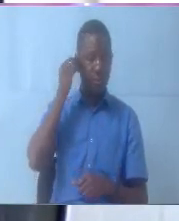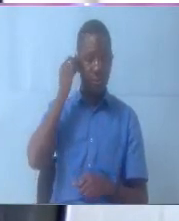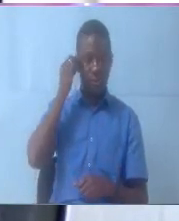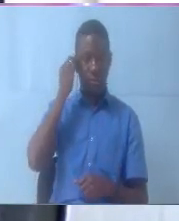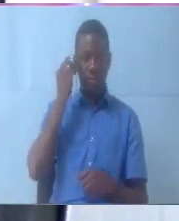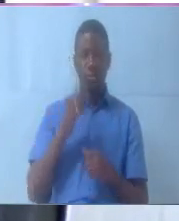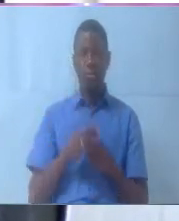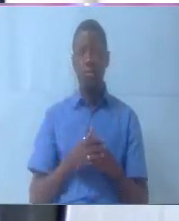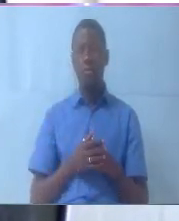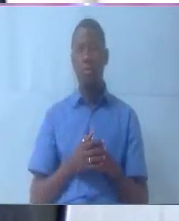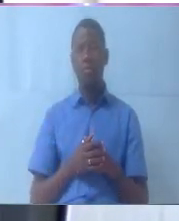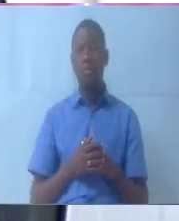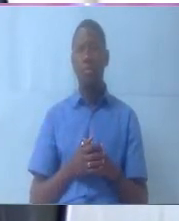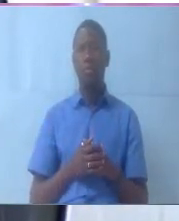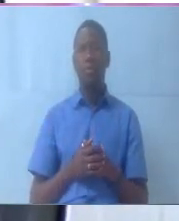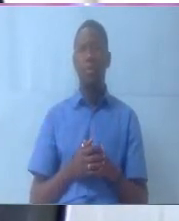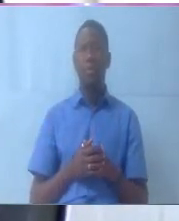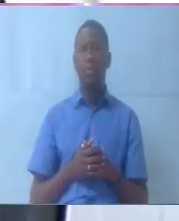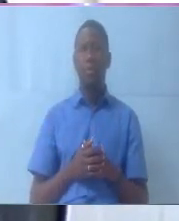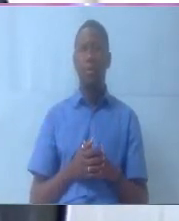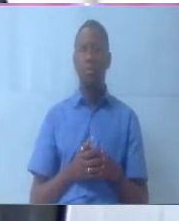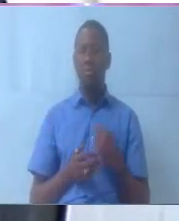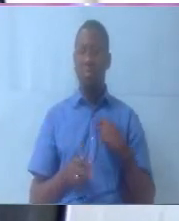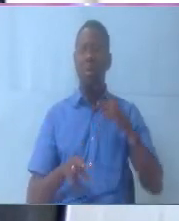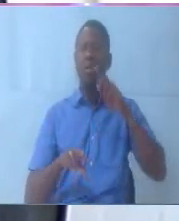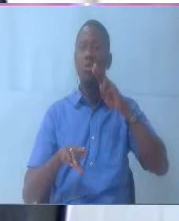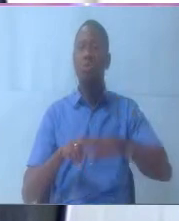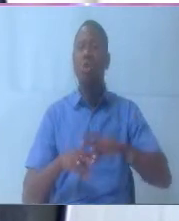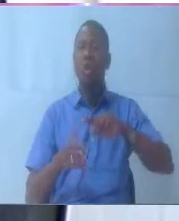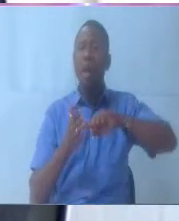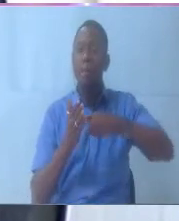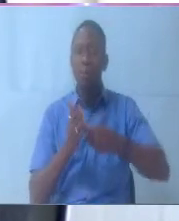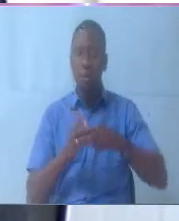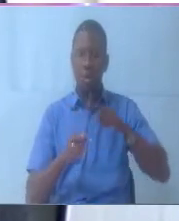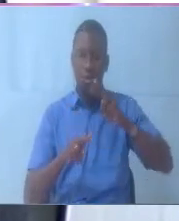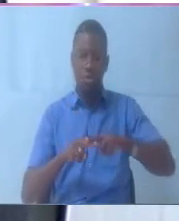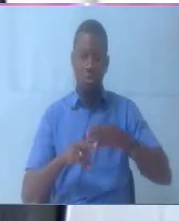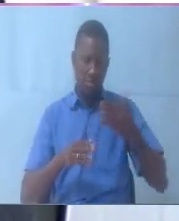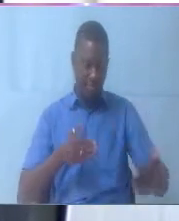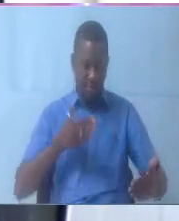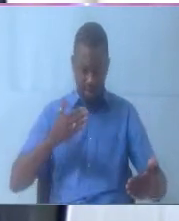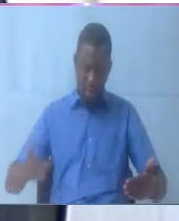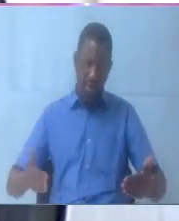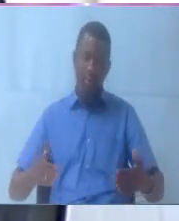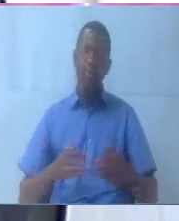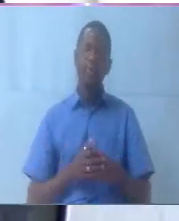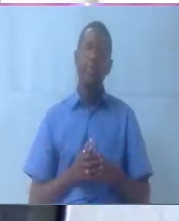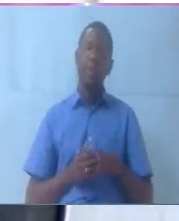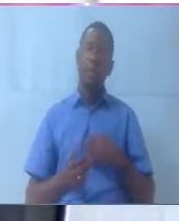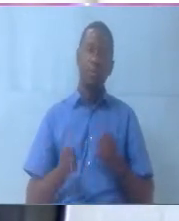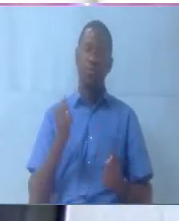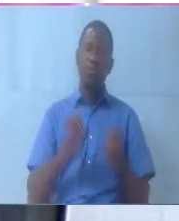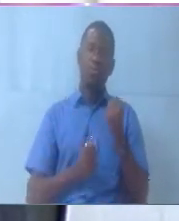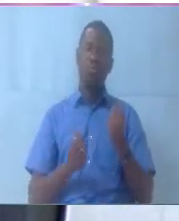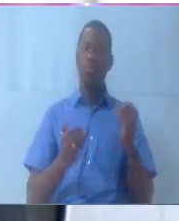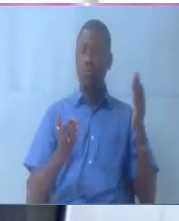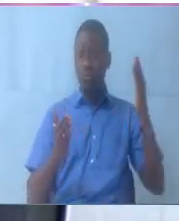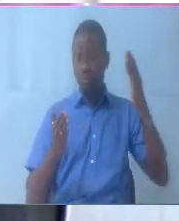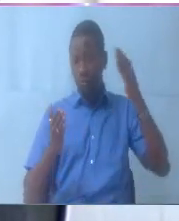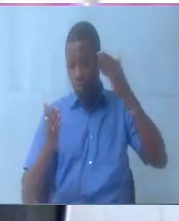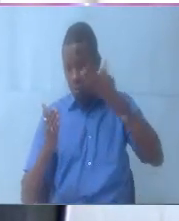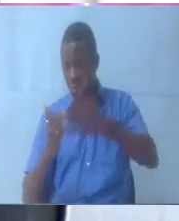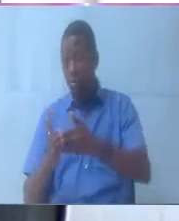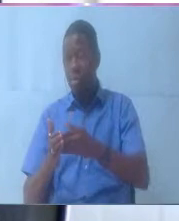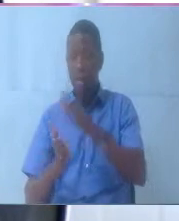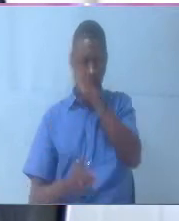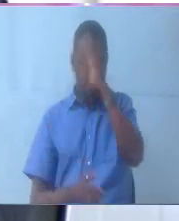ka fa 4-wheel drive sandwiched me in the middle, ye mbula tema ye itelisita nyi karafulo bela and drove me to Brikama police station. ye nsamba